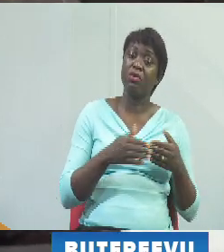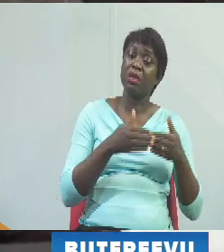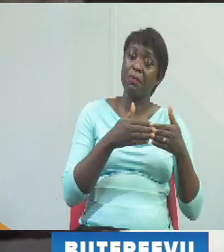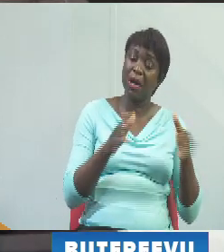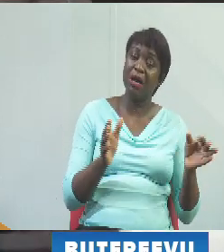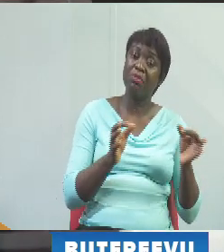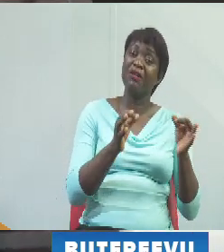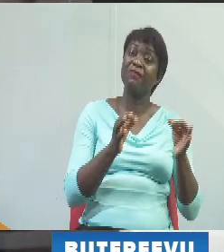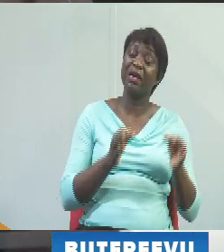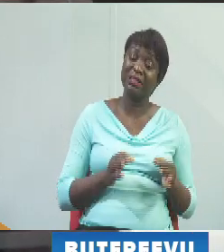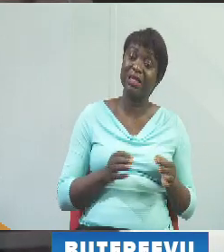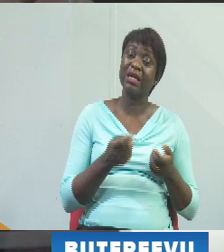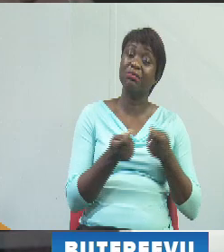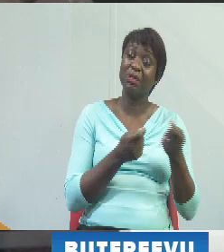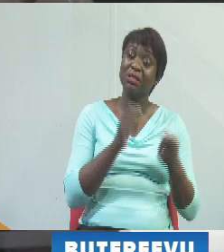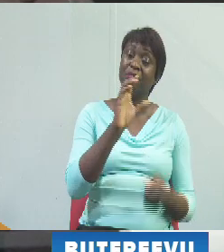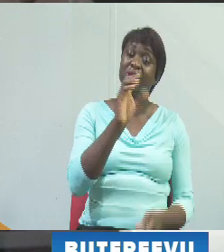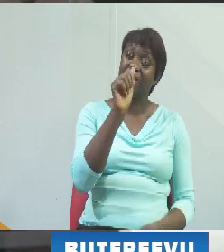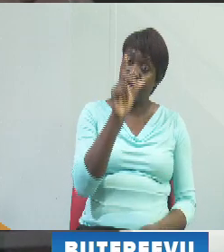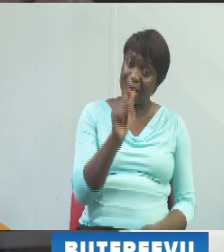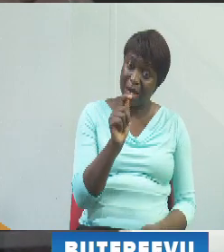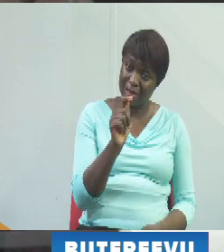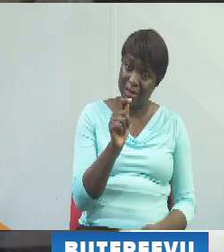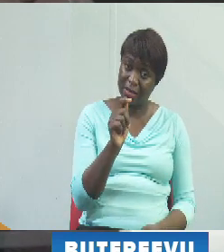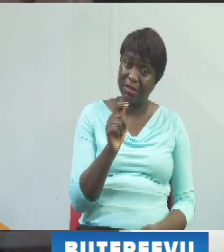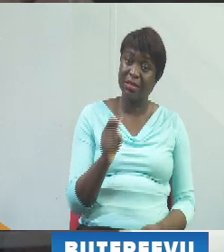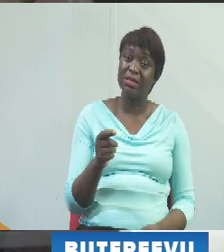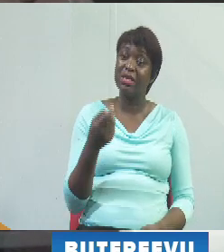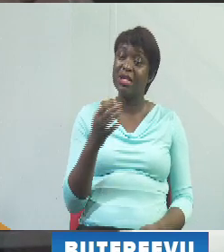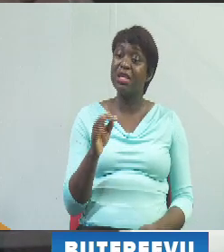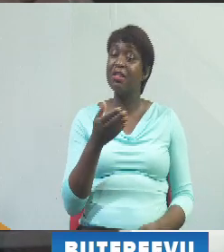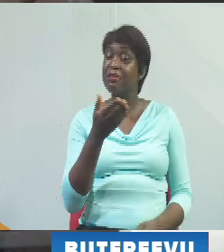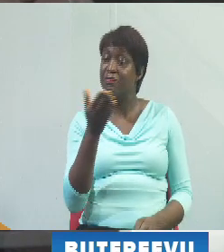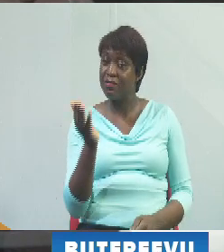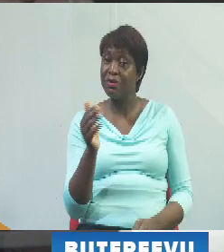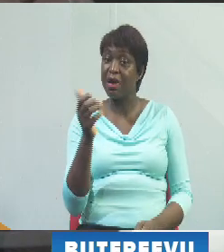Management Act. As long as you are a vote,